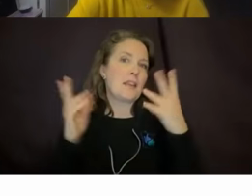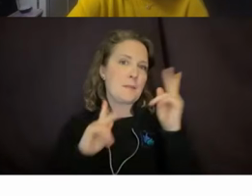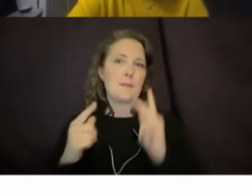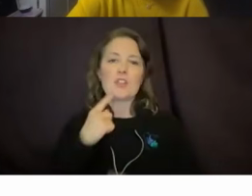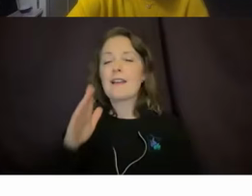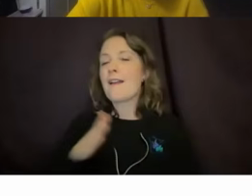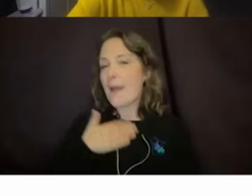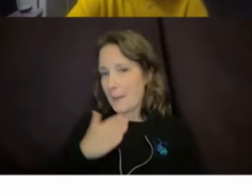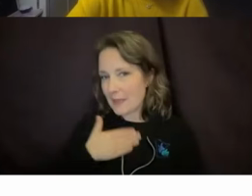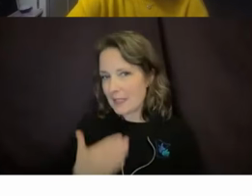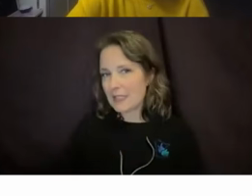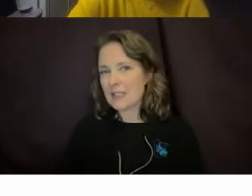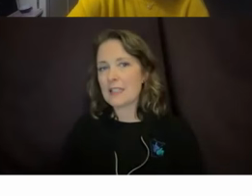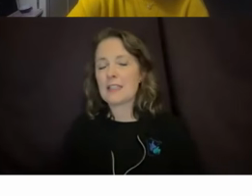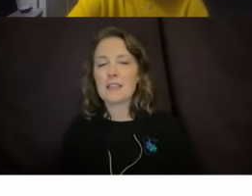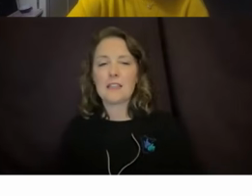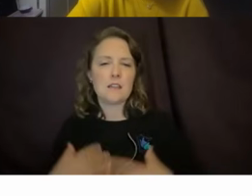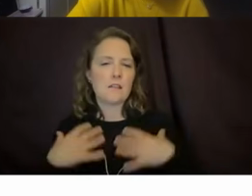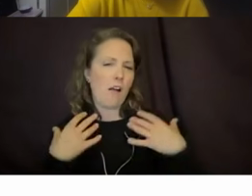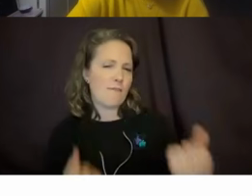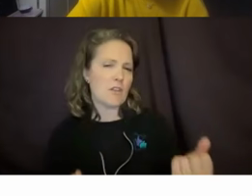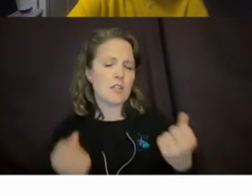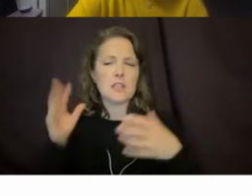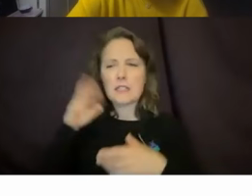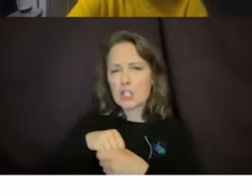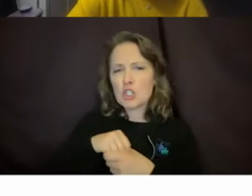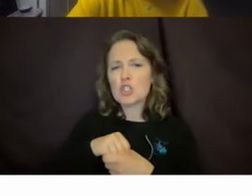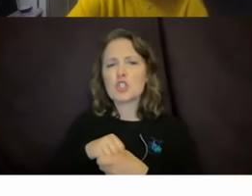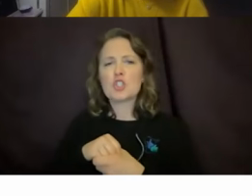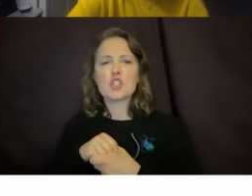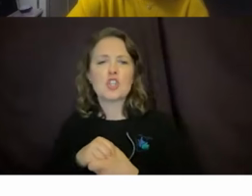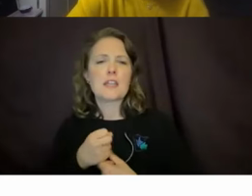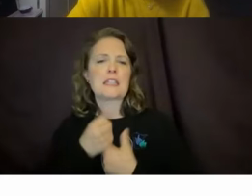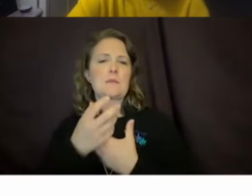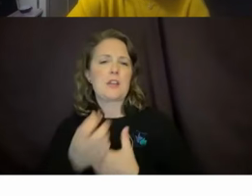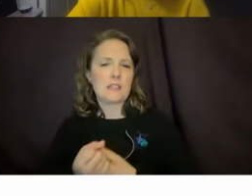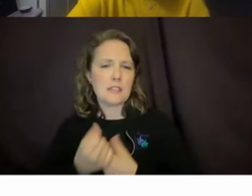holistically safe, confident, engaging, expressive,